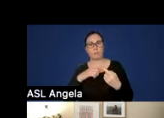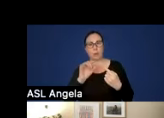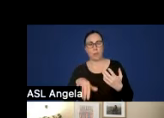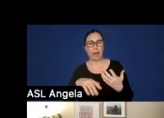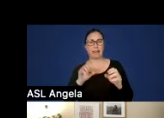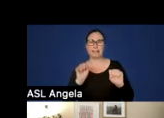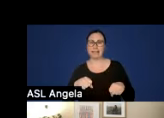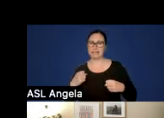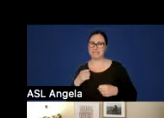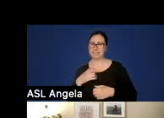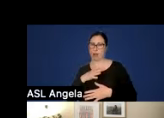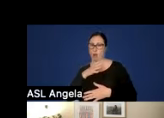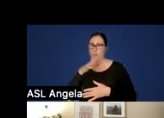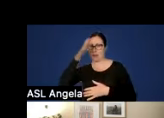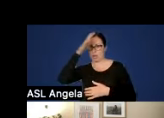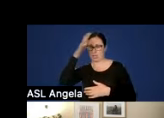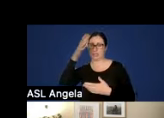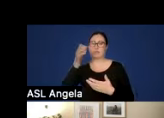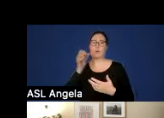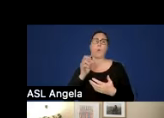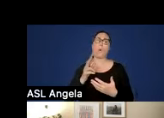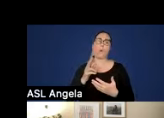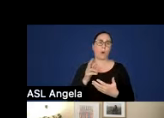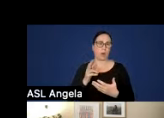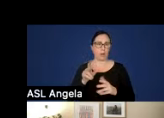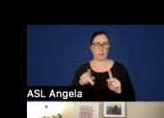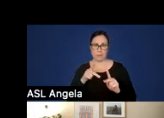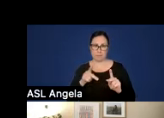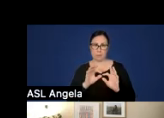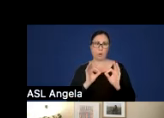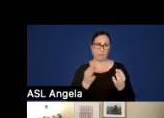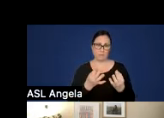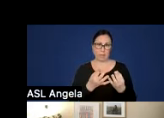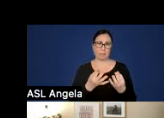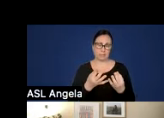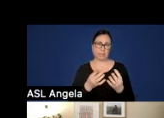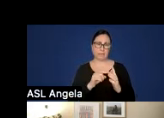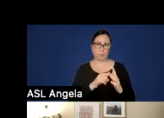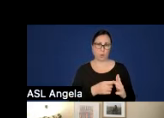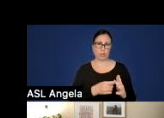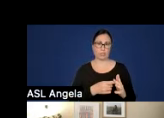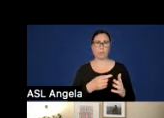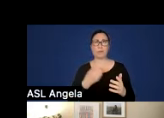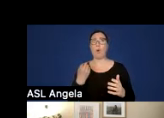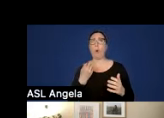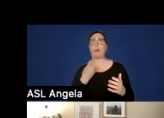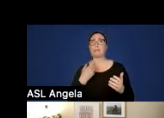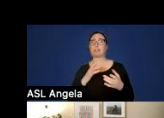like a family of origin if they say, we've always been so close and all of a sudden she doesn't want anything to do with